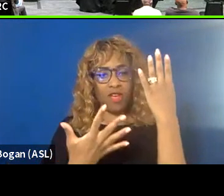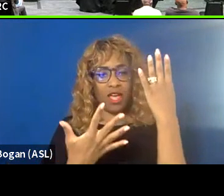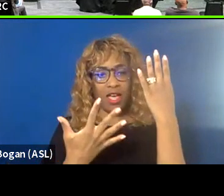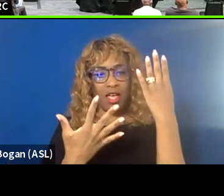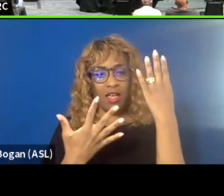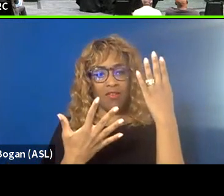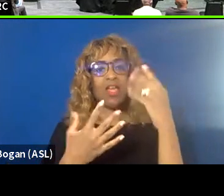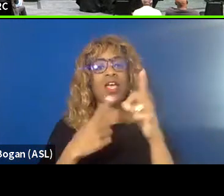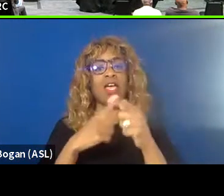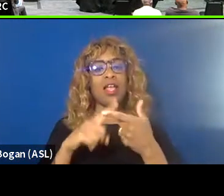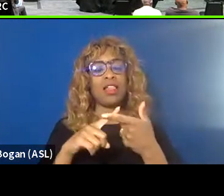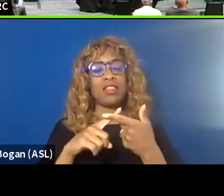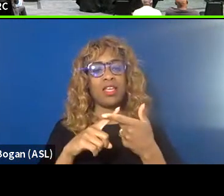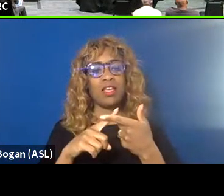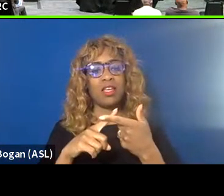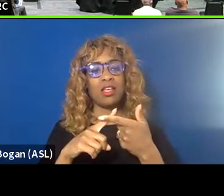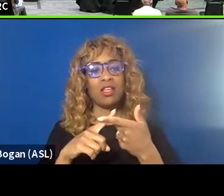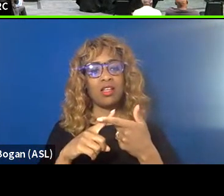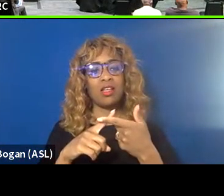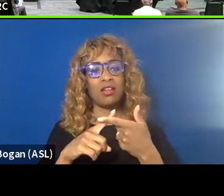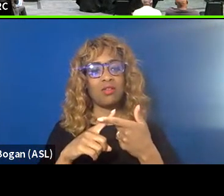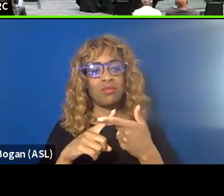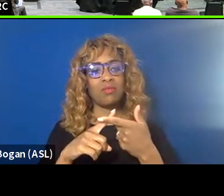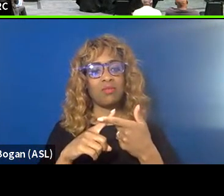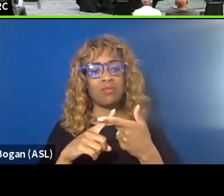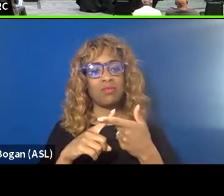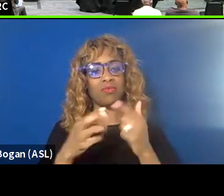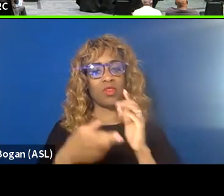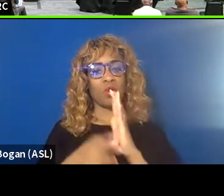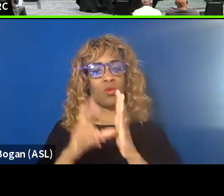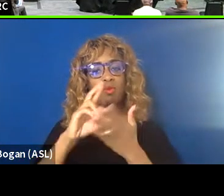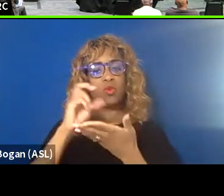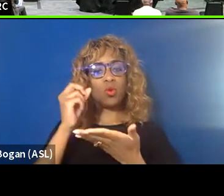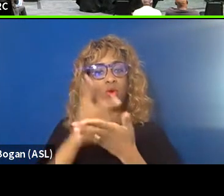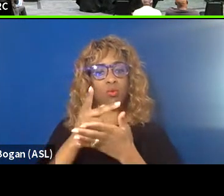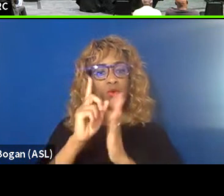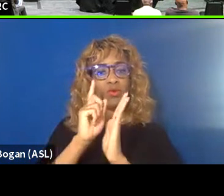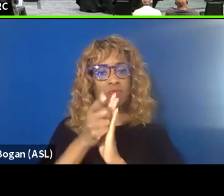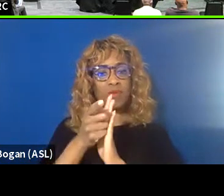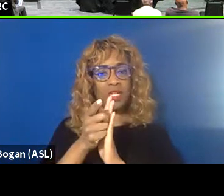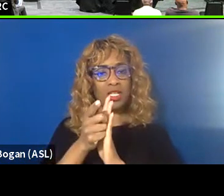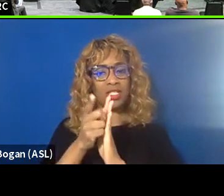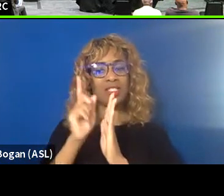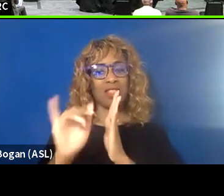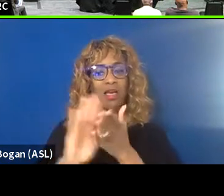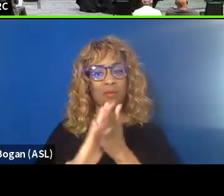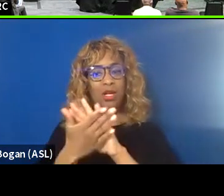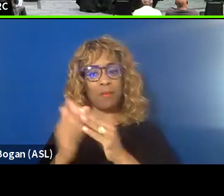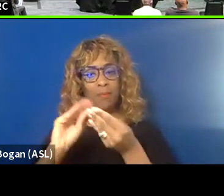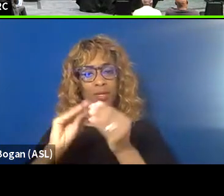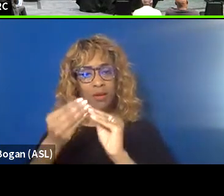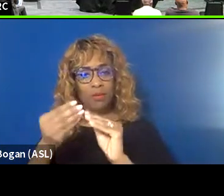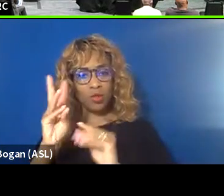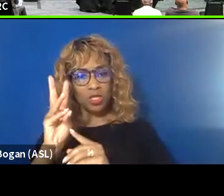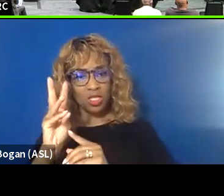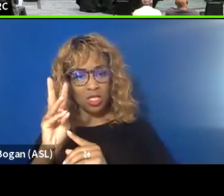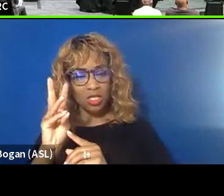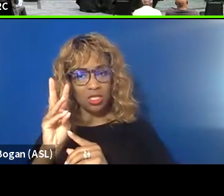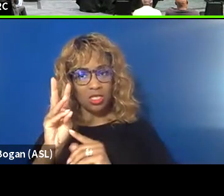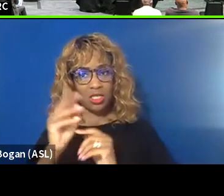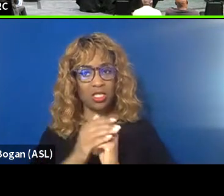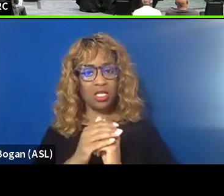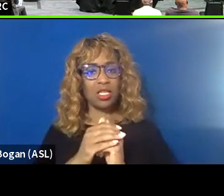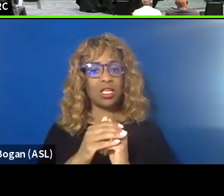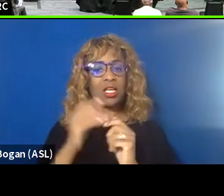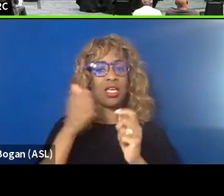And then we would have review and approval of minutes as number 6,